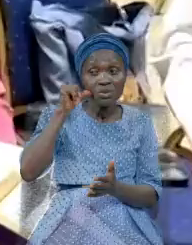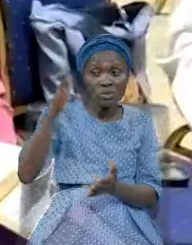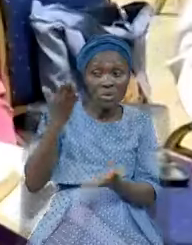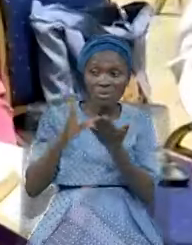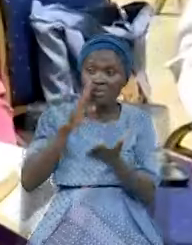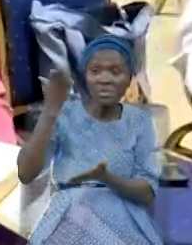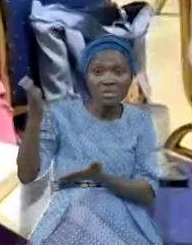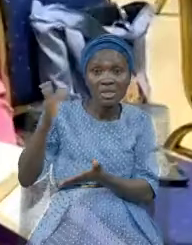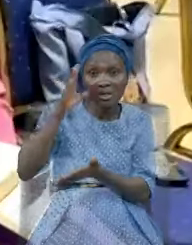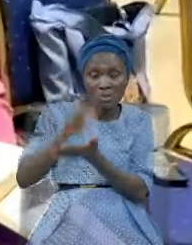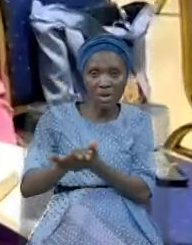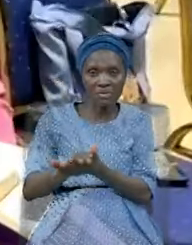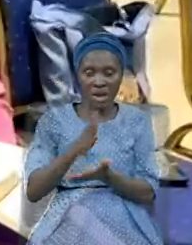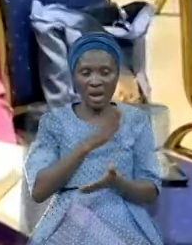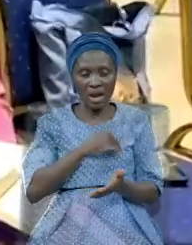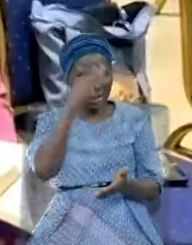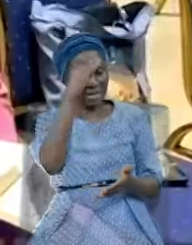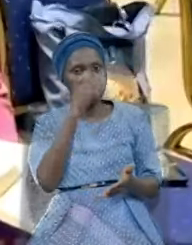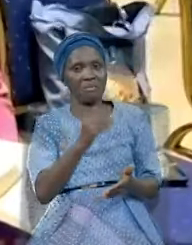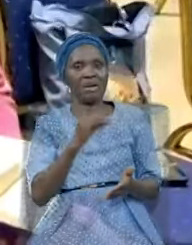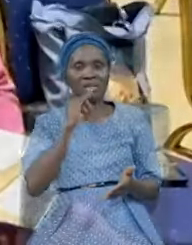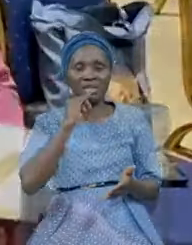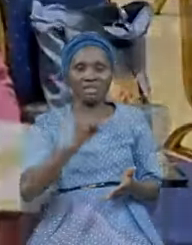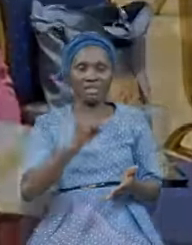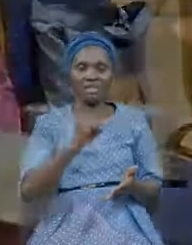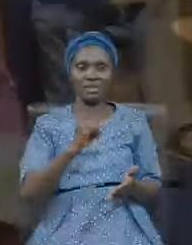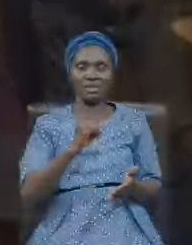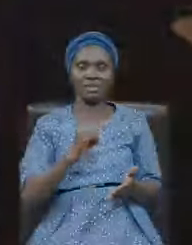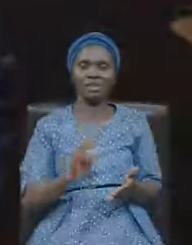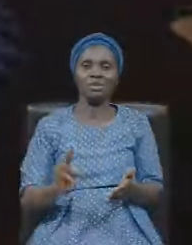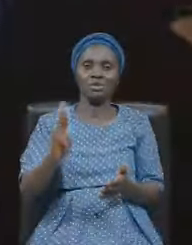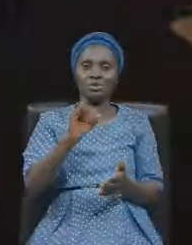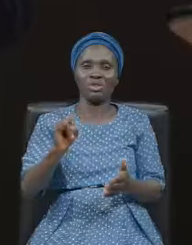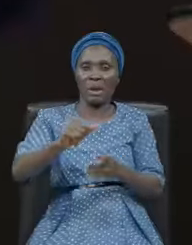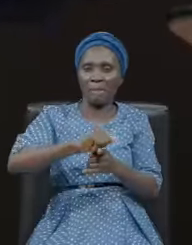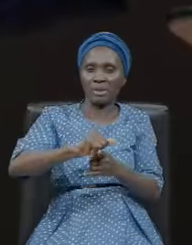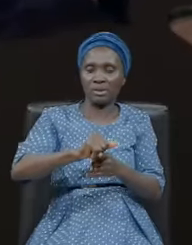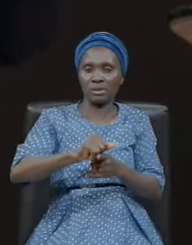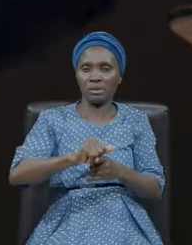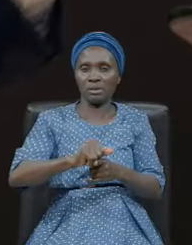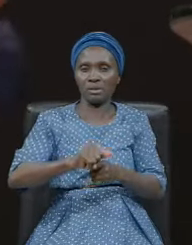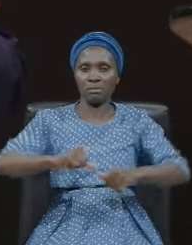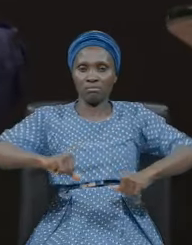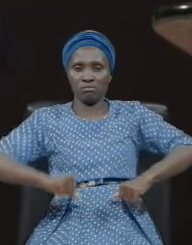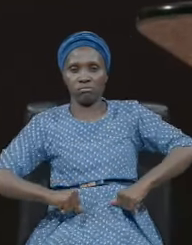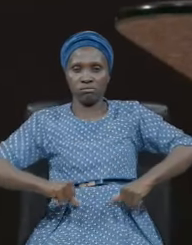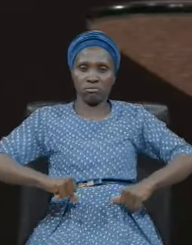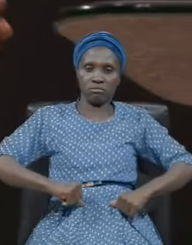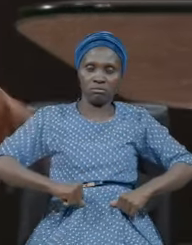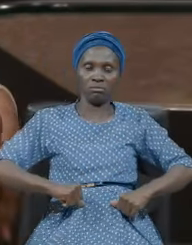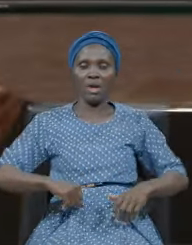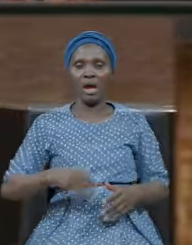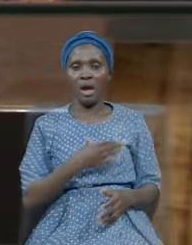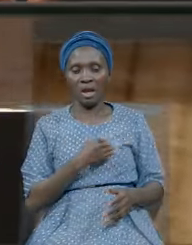I'm independent. 50-50. I've given you enough time. I'm going to give this other